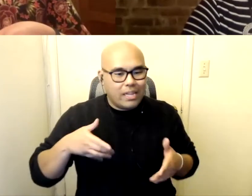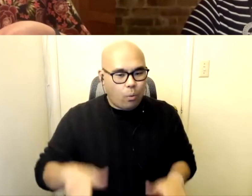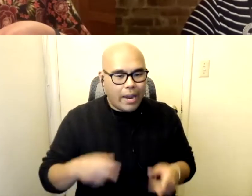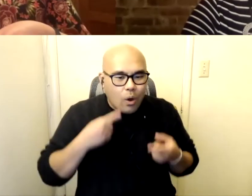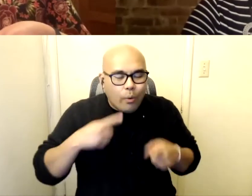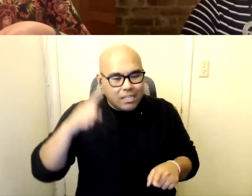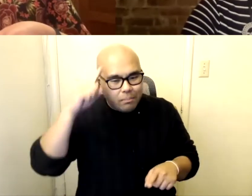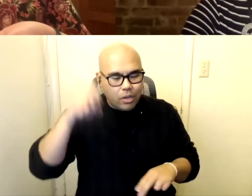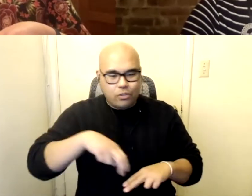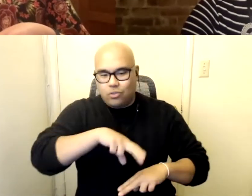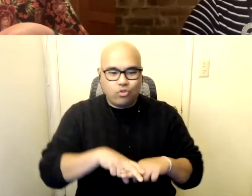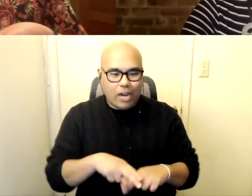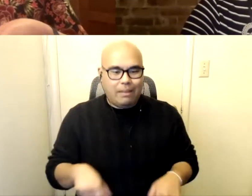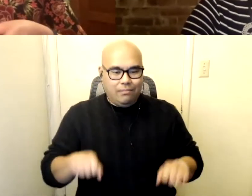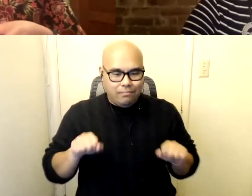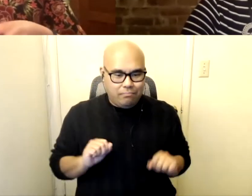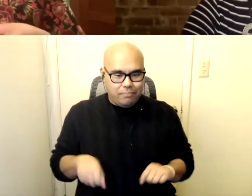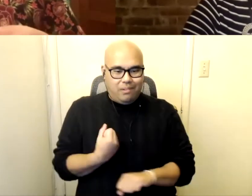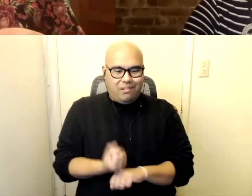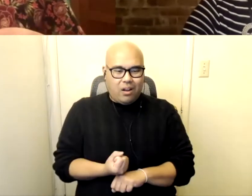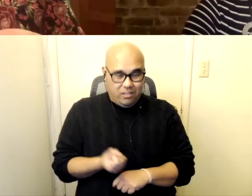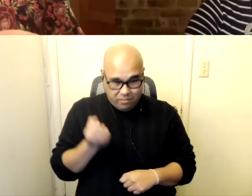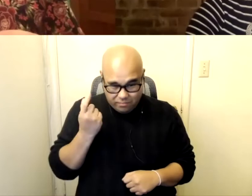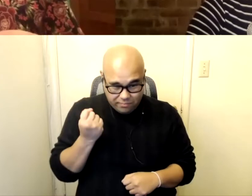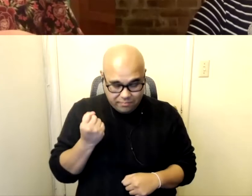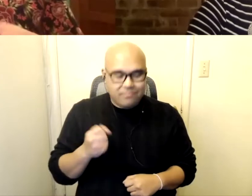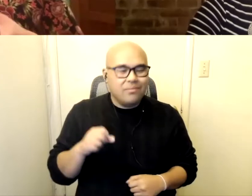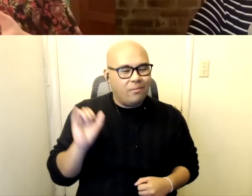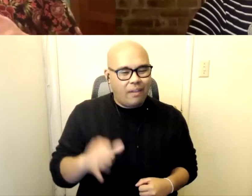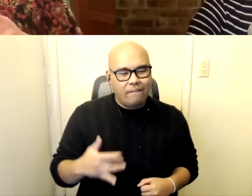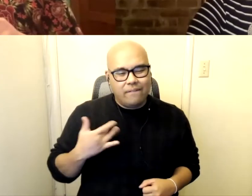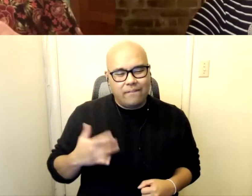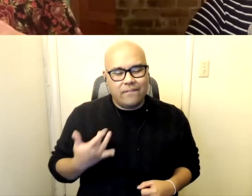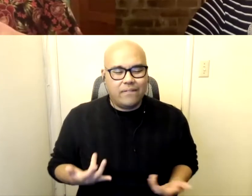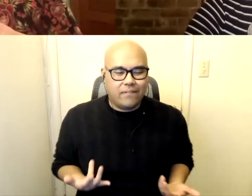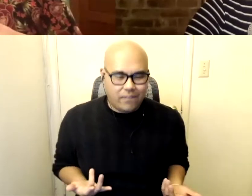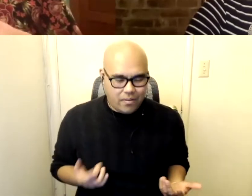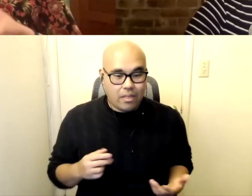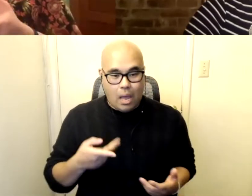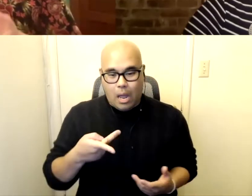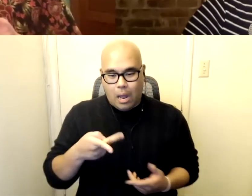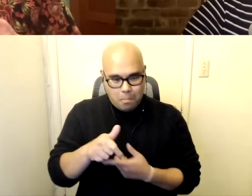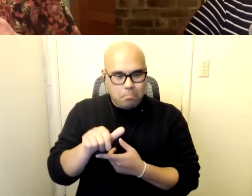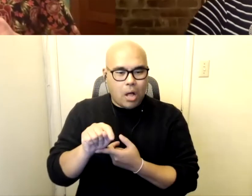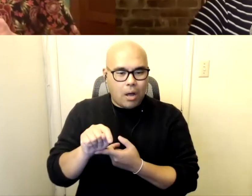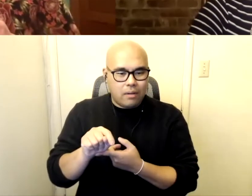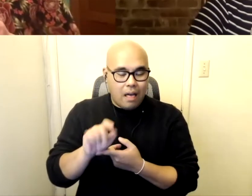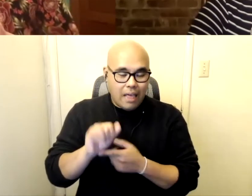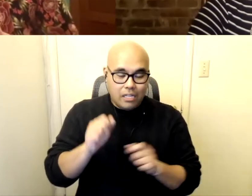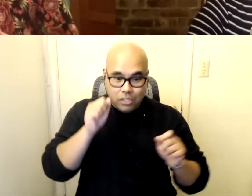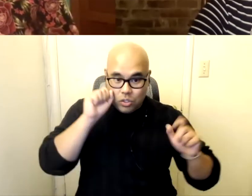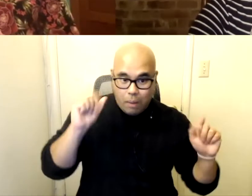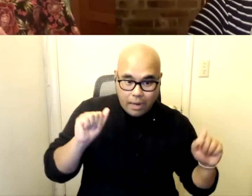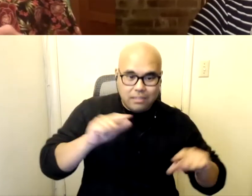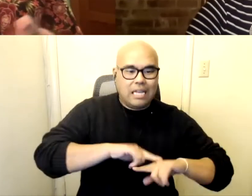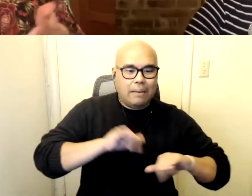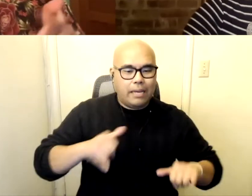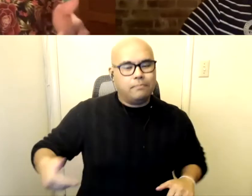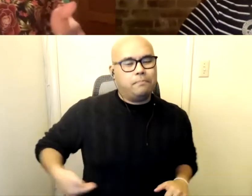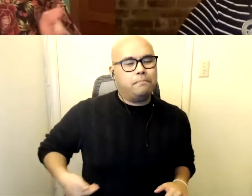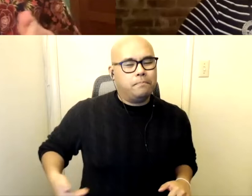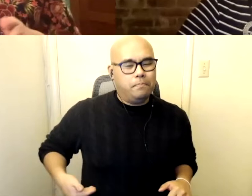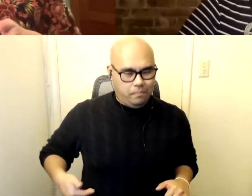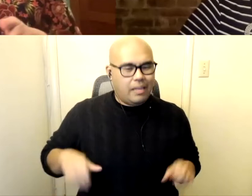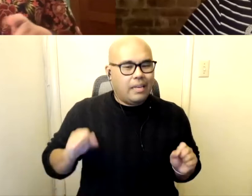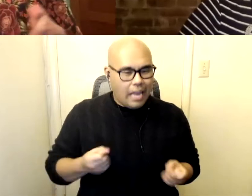that make sense? And so that's where the feeling of the plot, the surprise, but also the sense that it's working